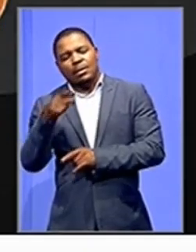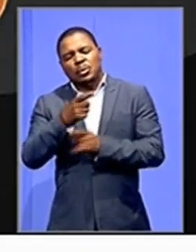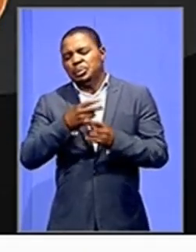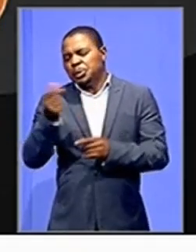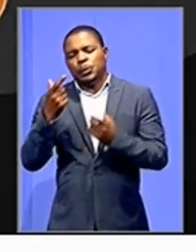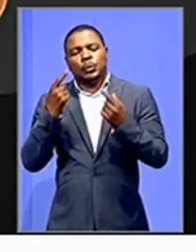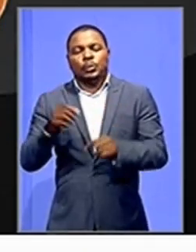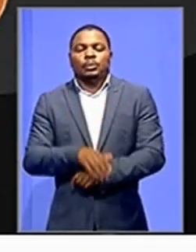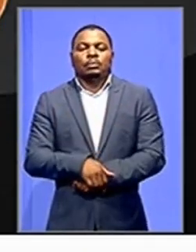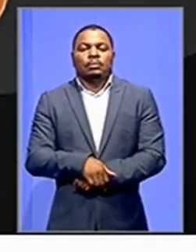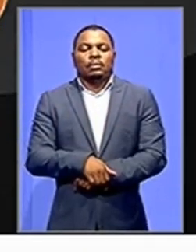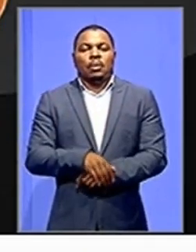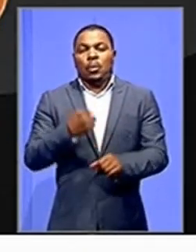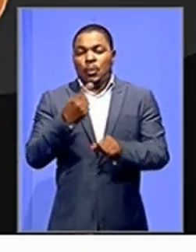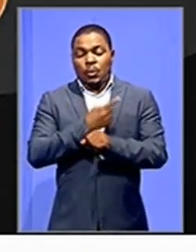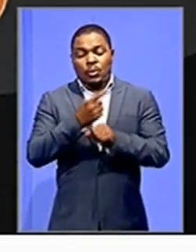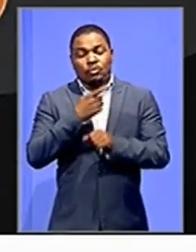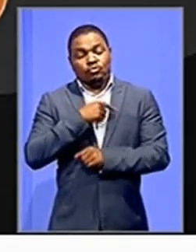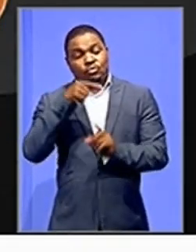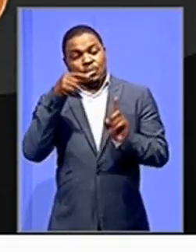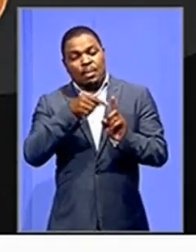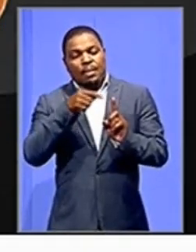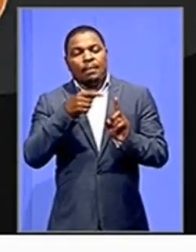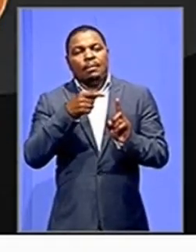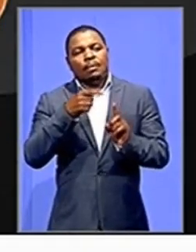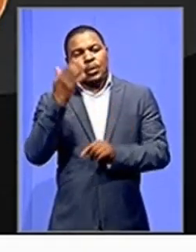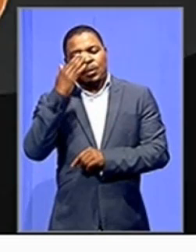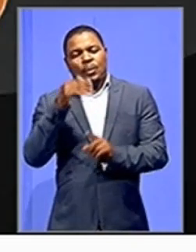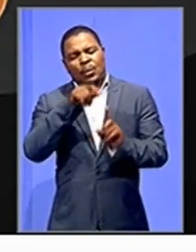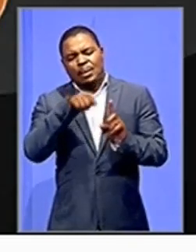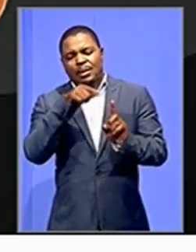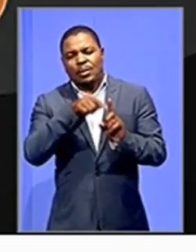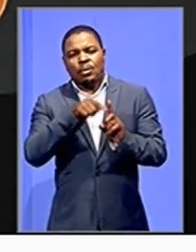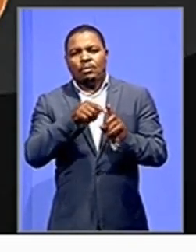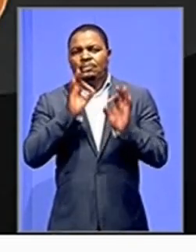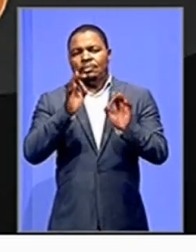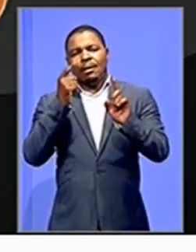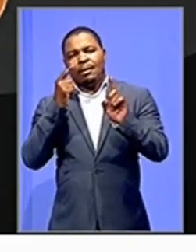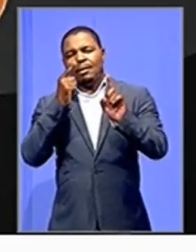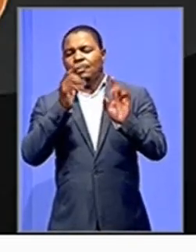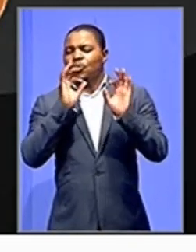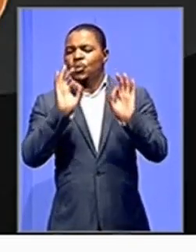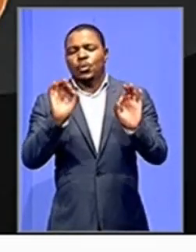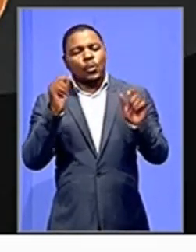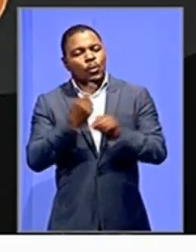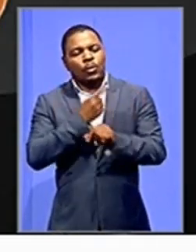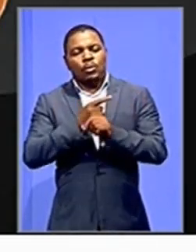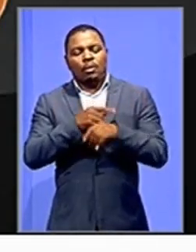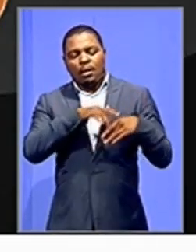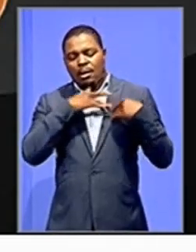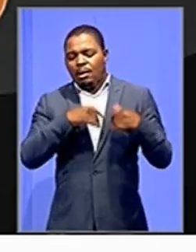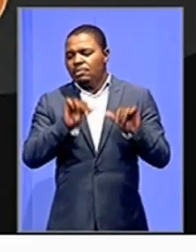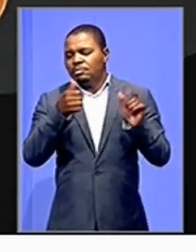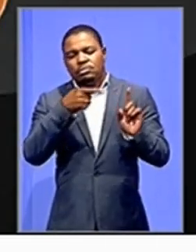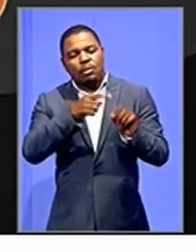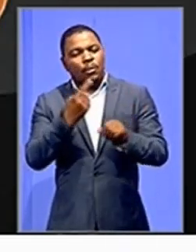more? He always had this belief that if you had the right intention and you had a